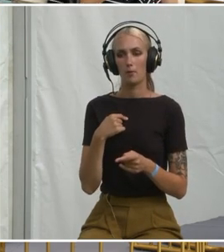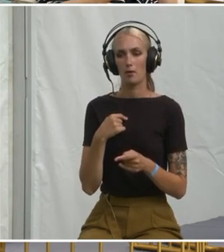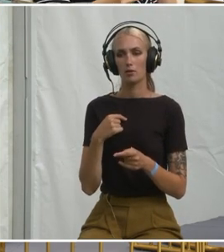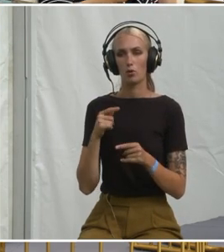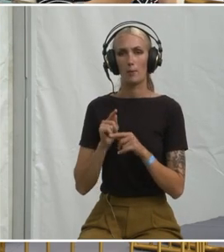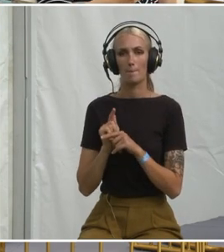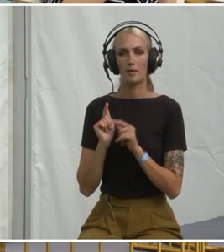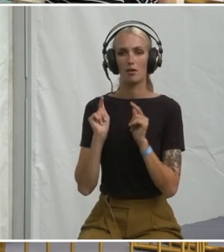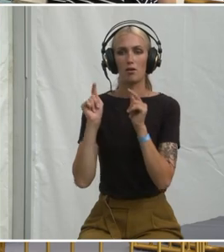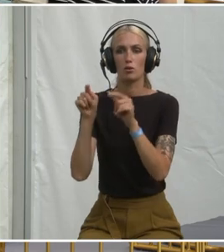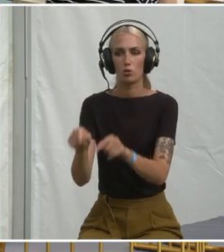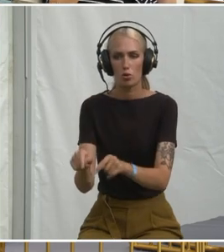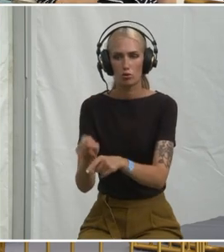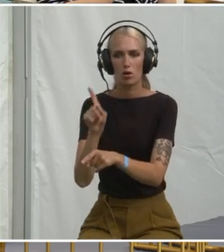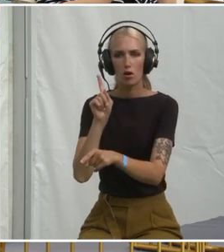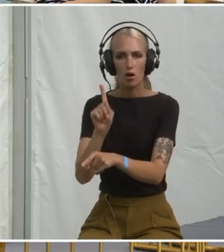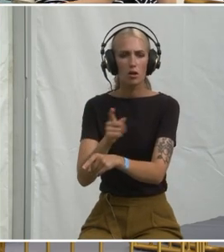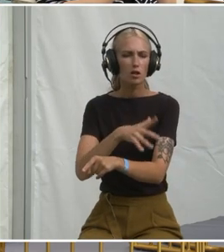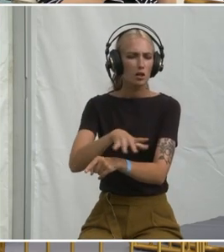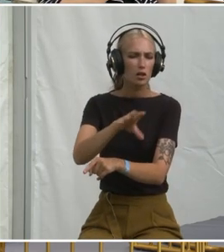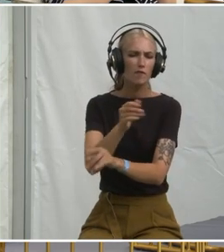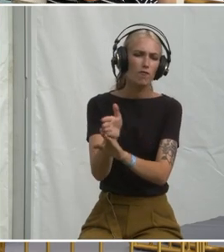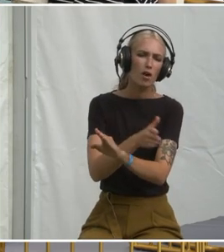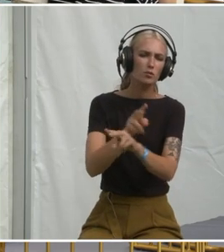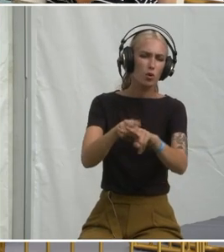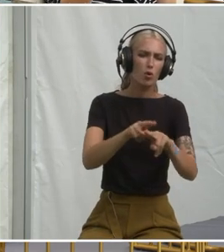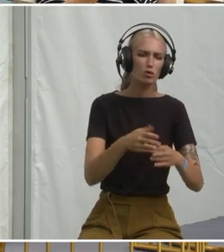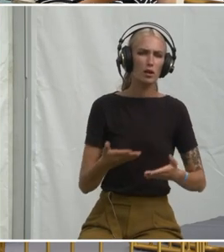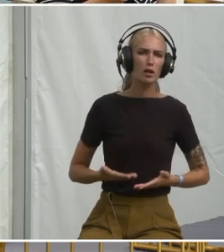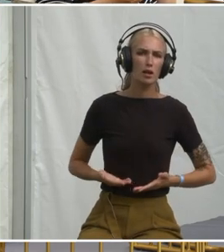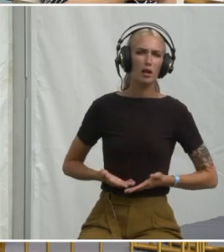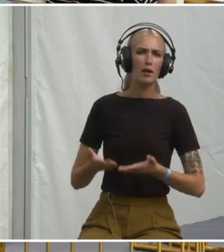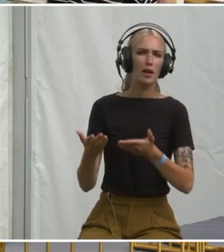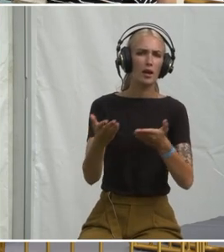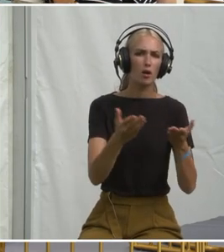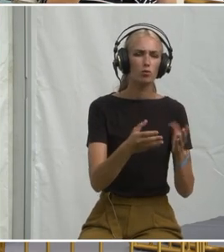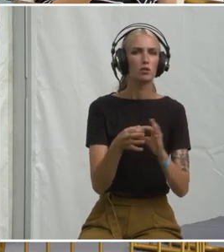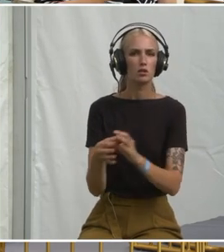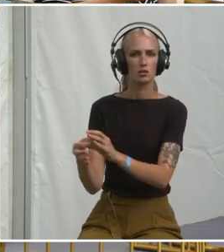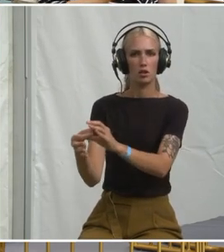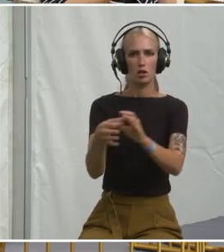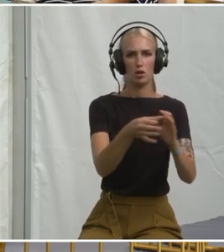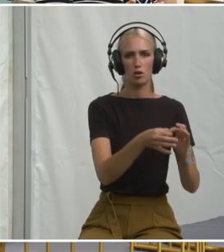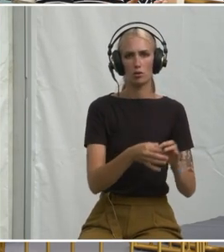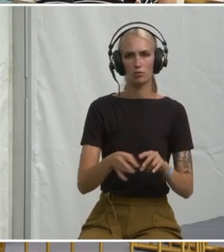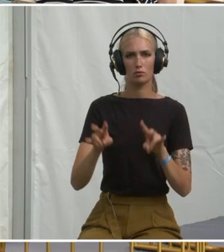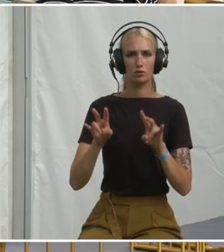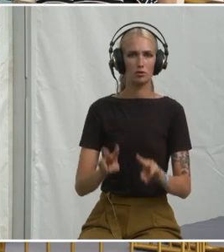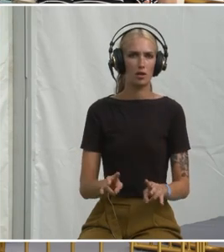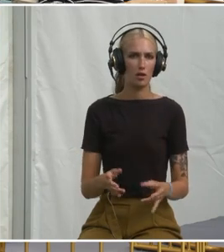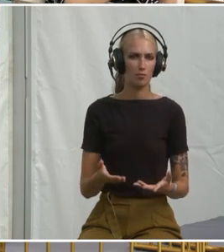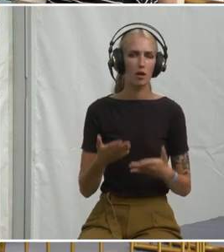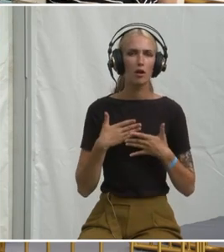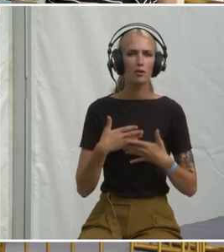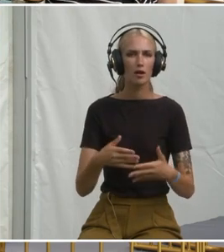I maintained the ties with each of those places I've been. So rather than leaving a place behind, I feel like thanks to the digital